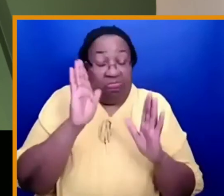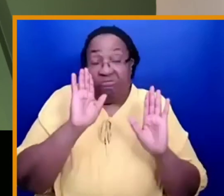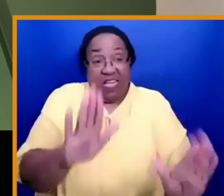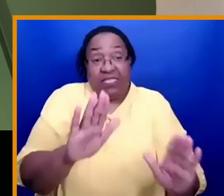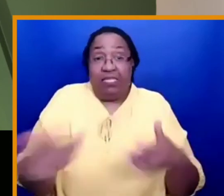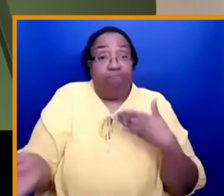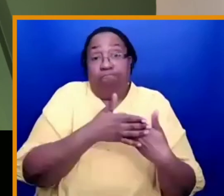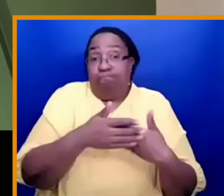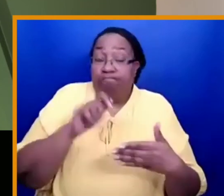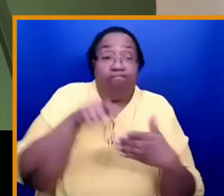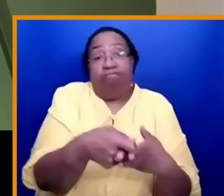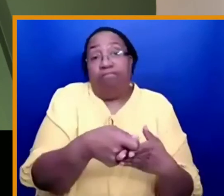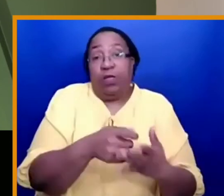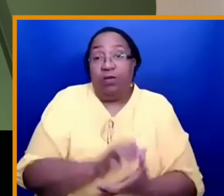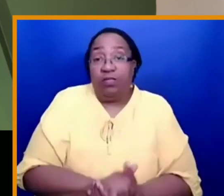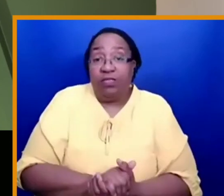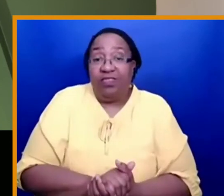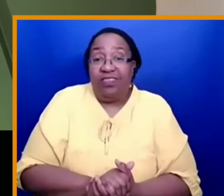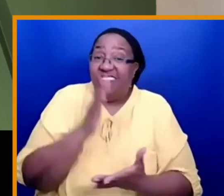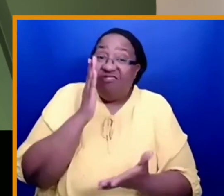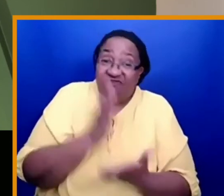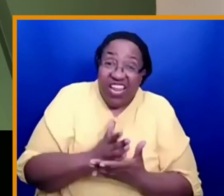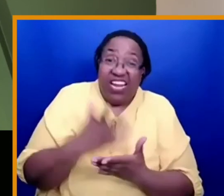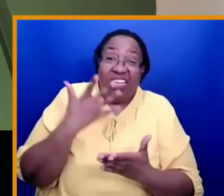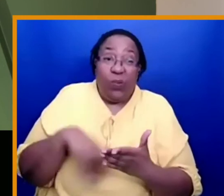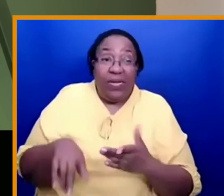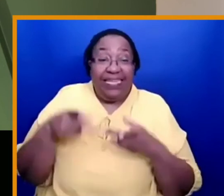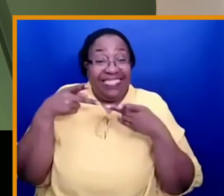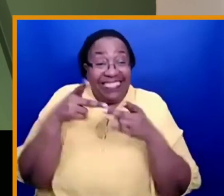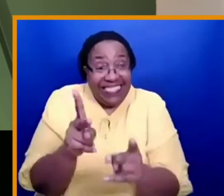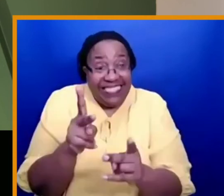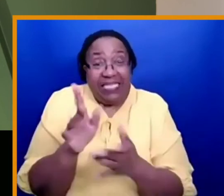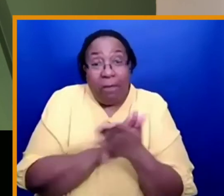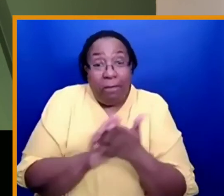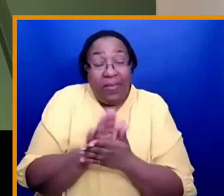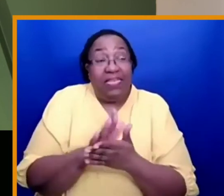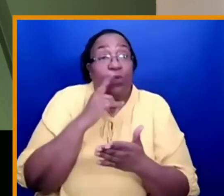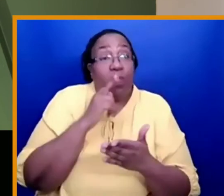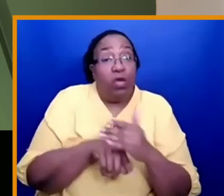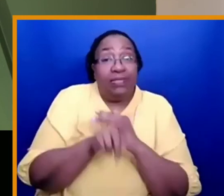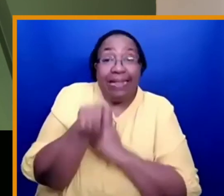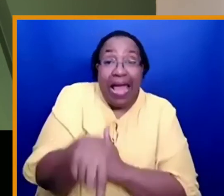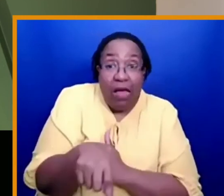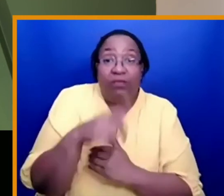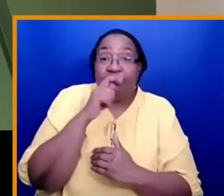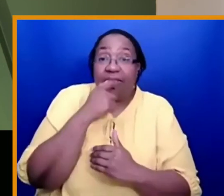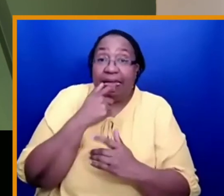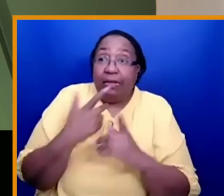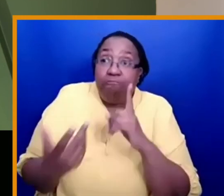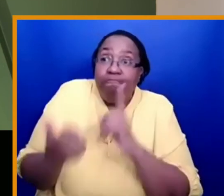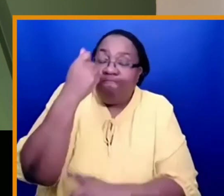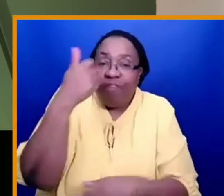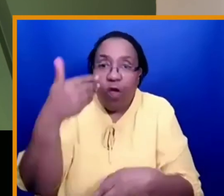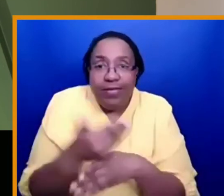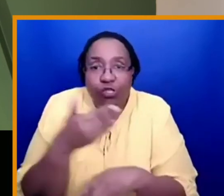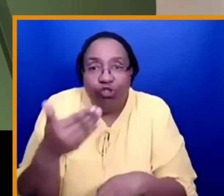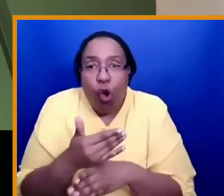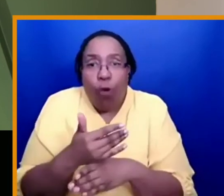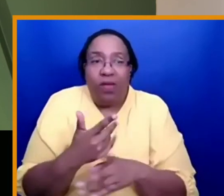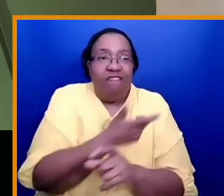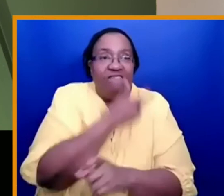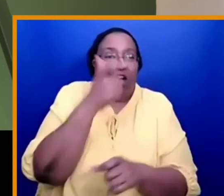systems in place that support people to get and keep a job and have somewhere to live. Our whole philosophy as Liberal Democrats is to believe